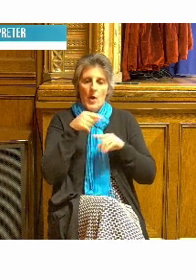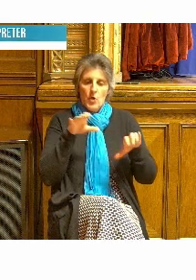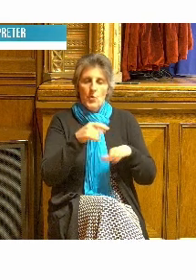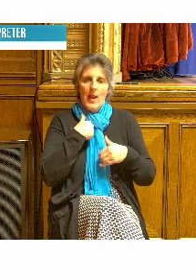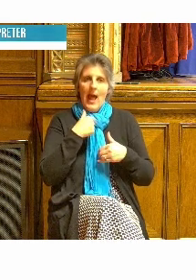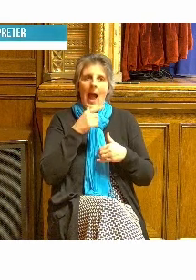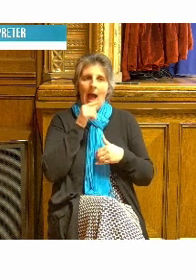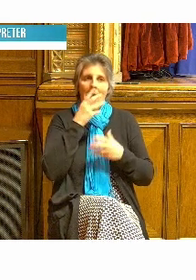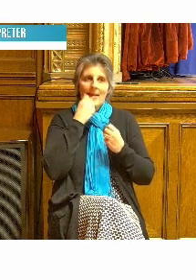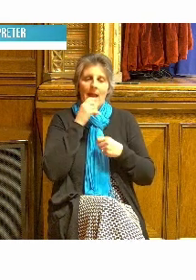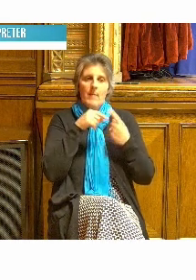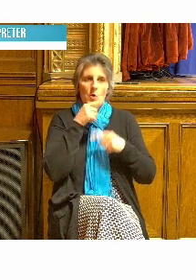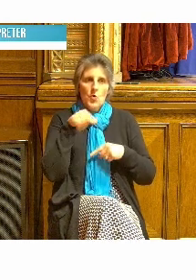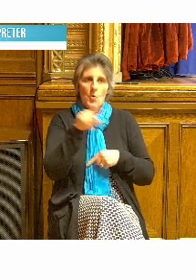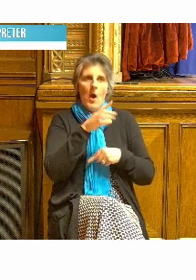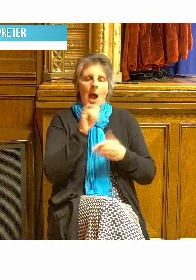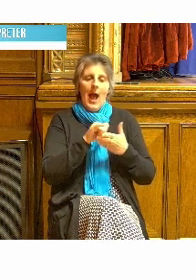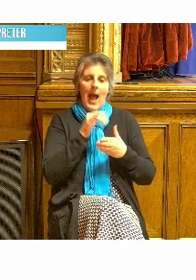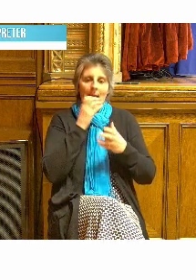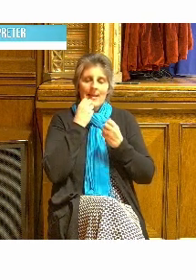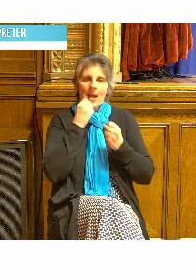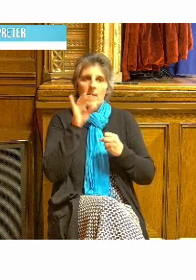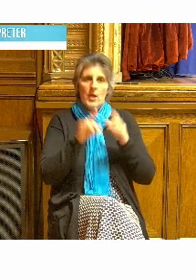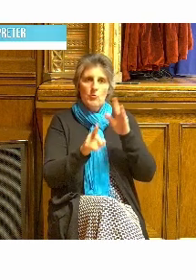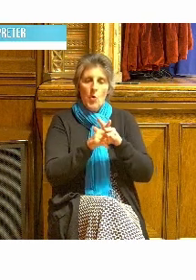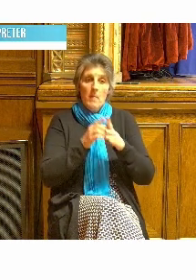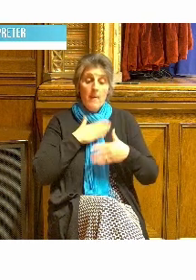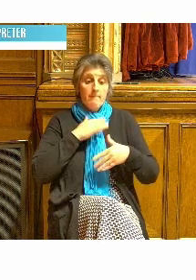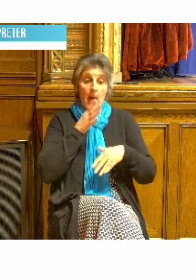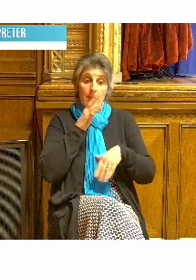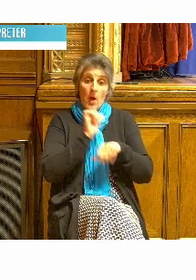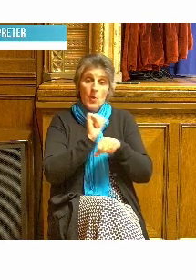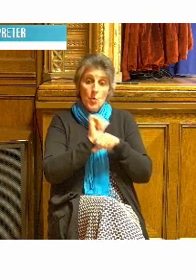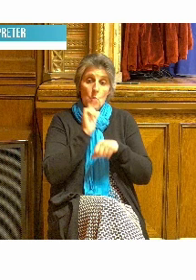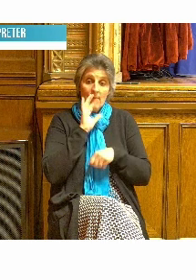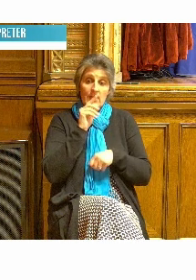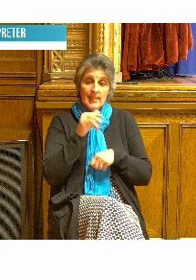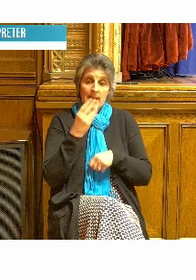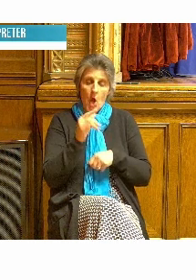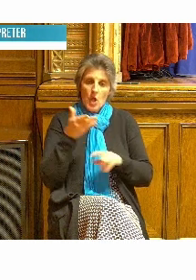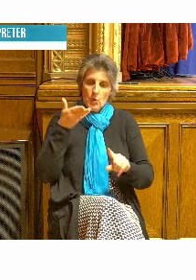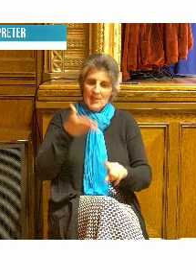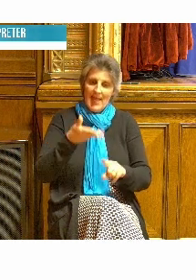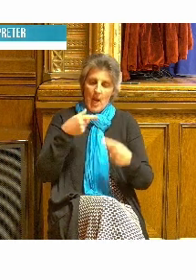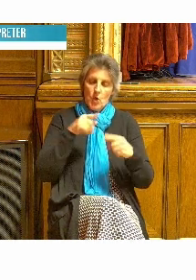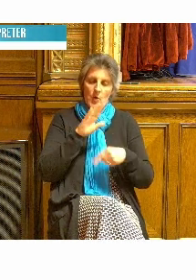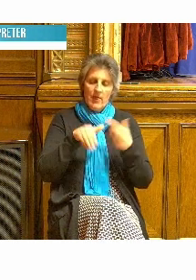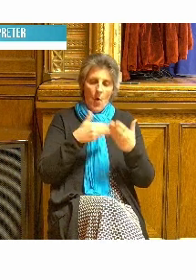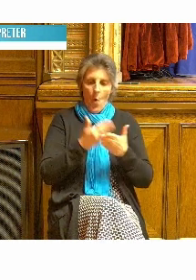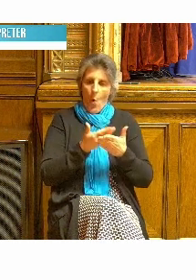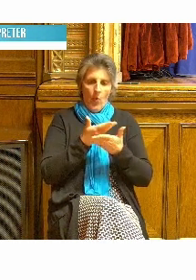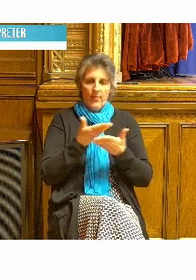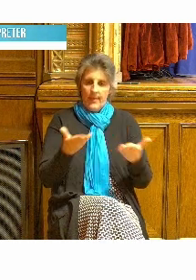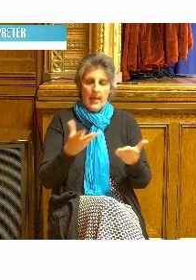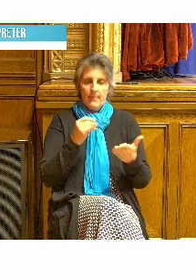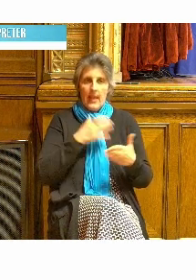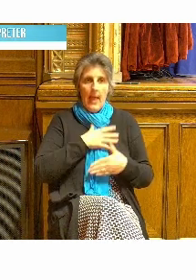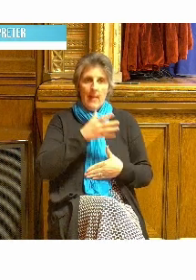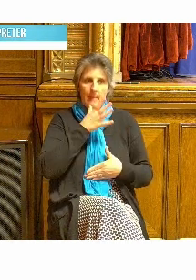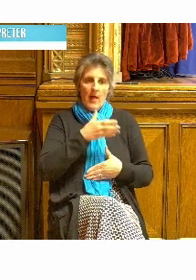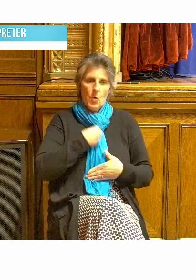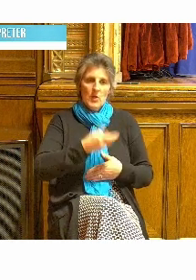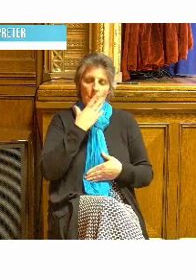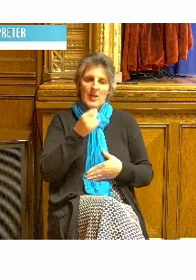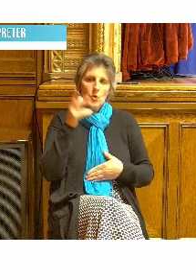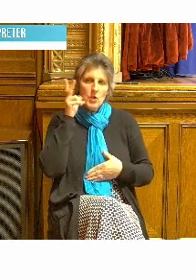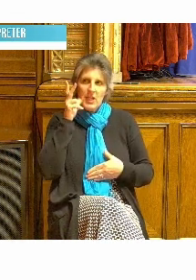care who you are. I care that you show up. My mother worked for City Hall. She was there during the whole thing, and my mother was white.